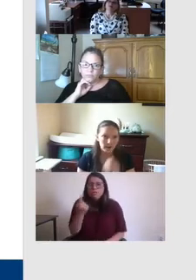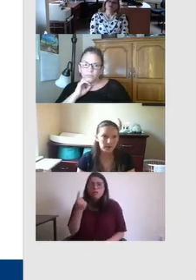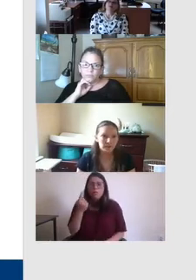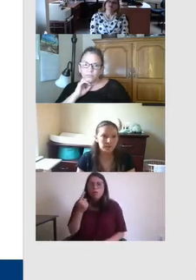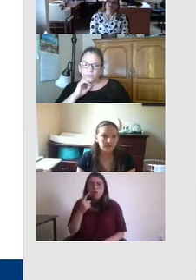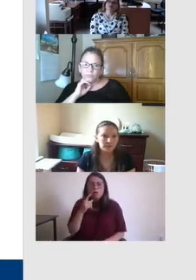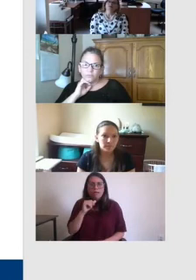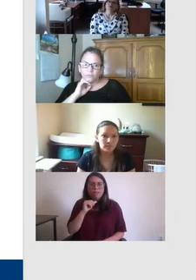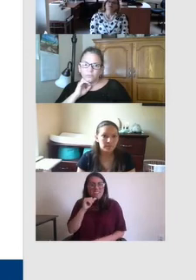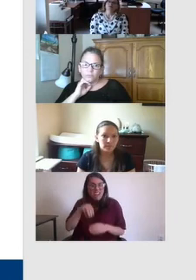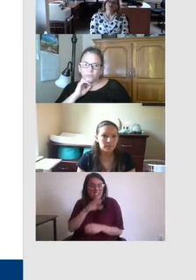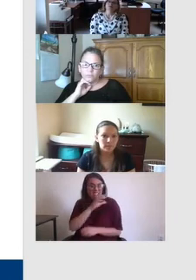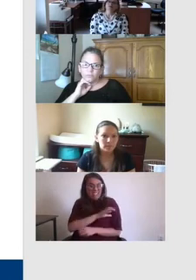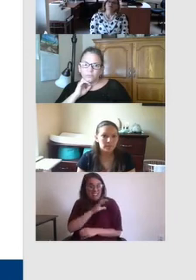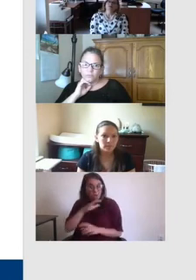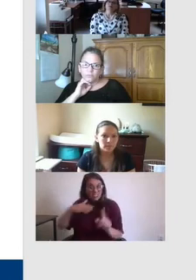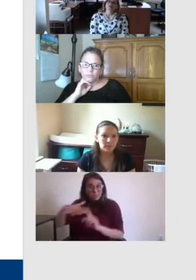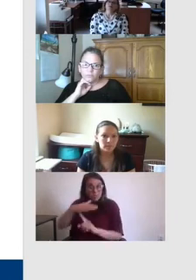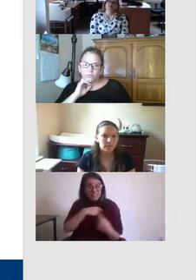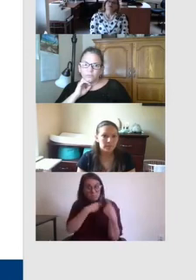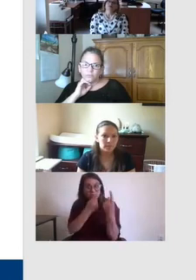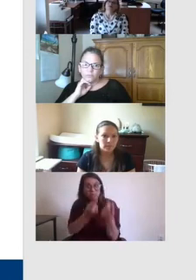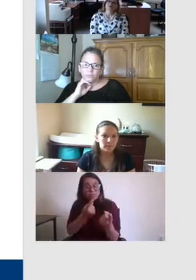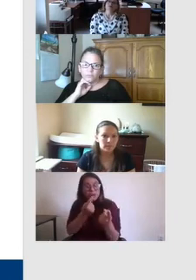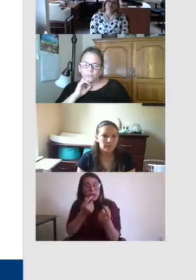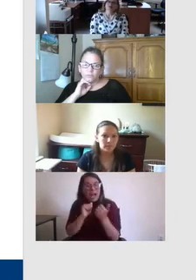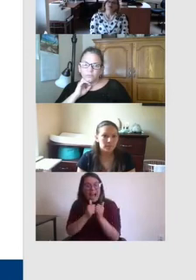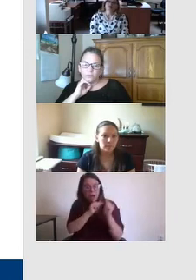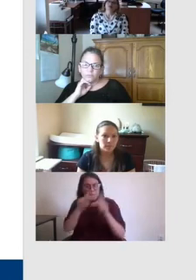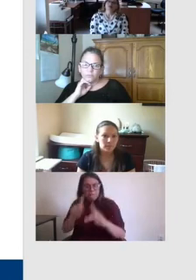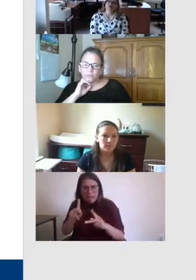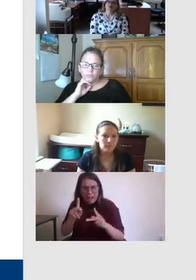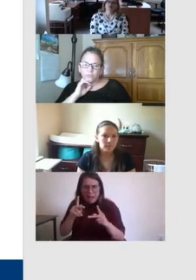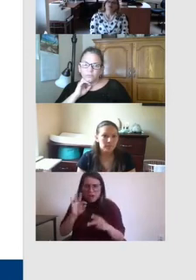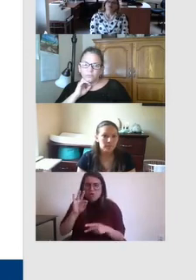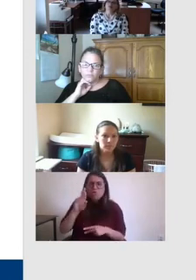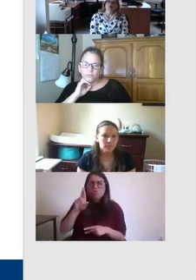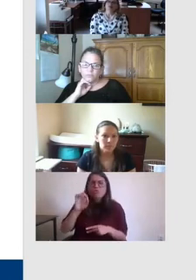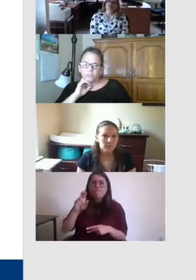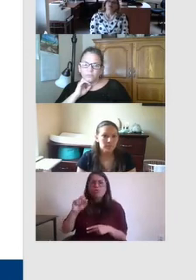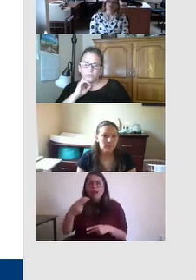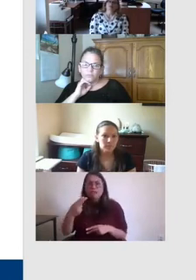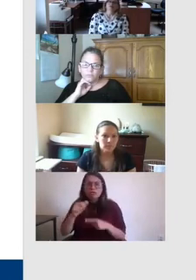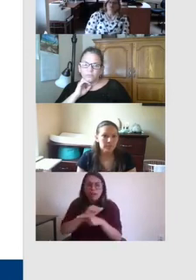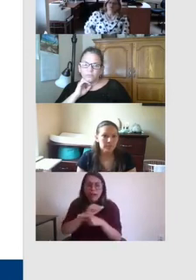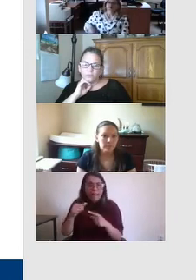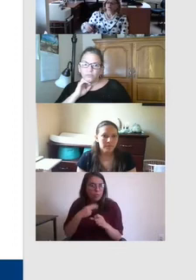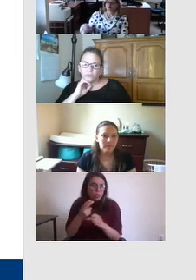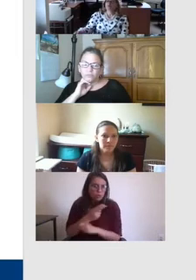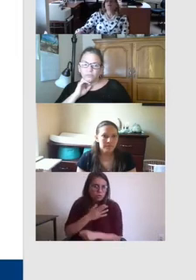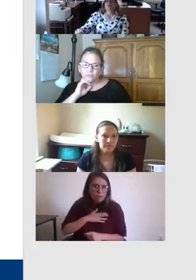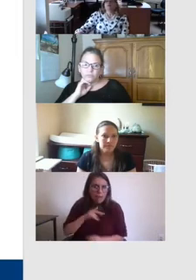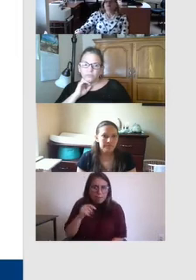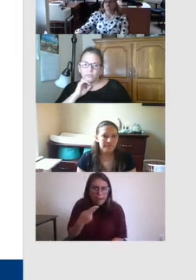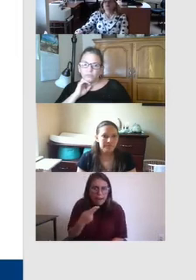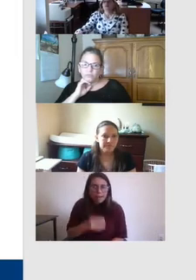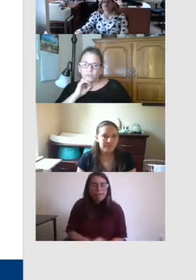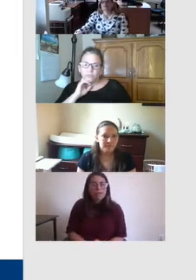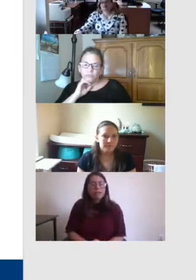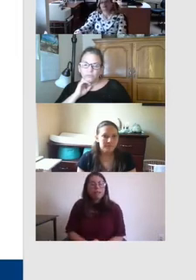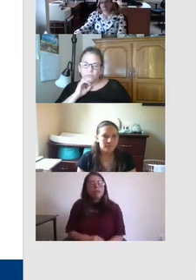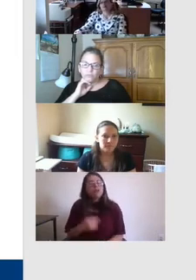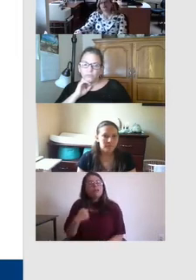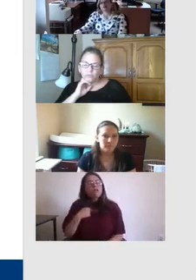clinical spaces for some time, getting them back up to speed on those kind of things. But we also want to use MyPath